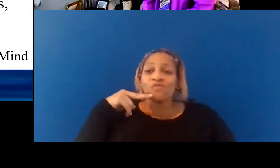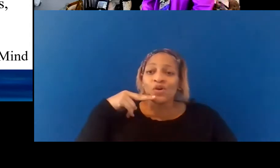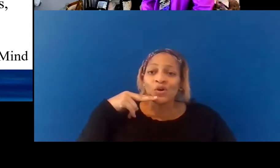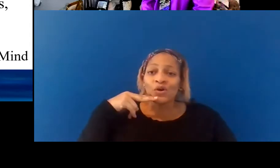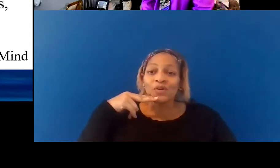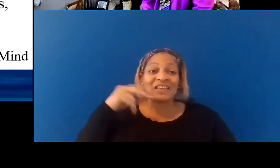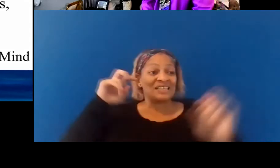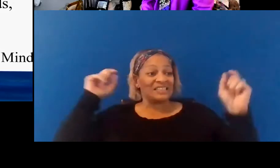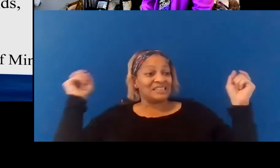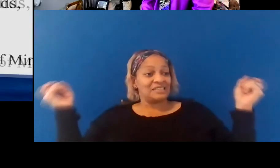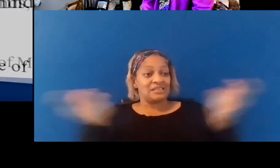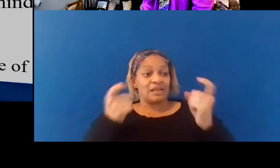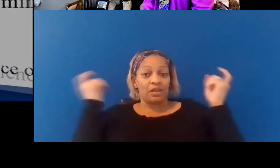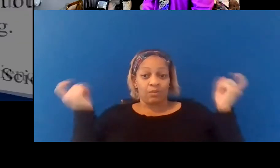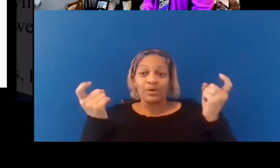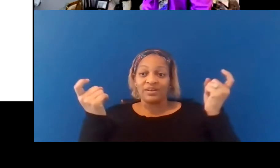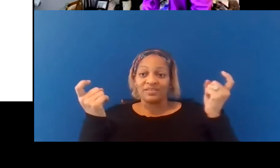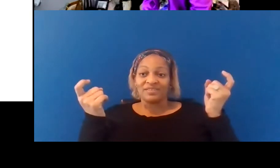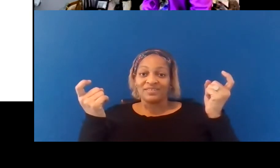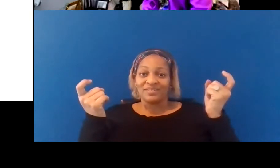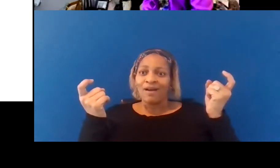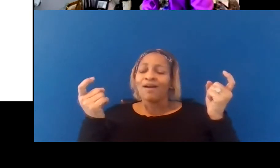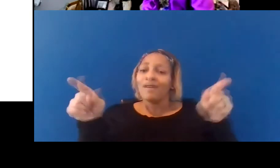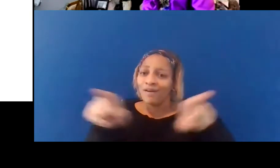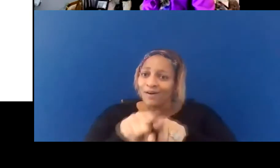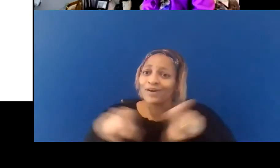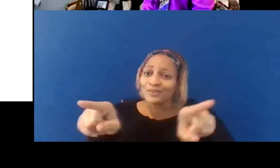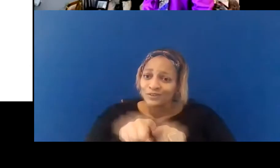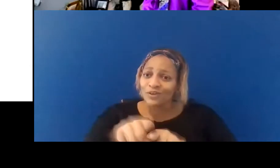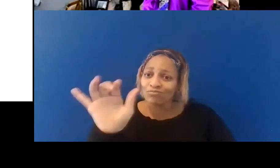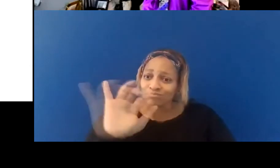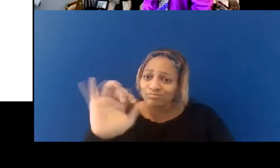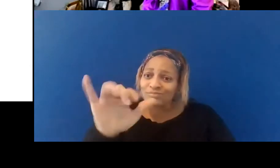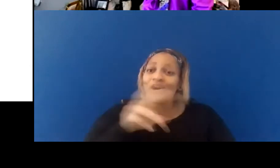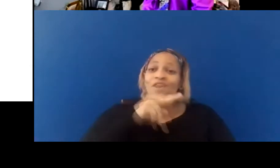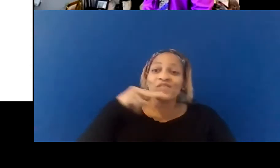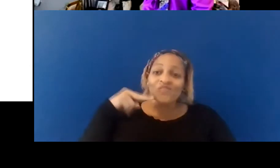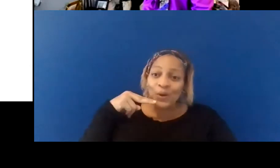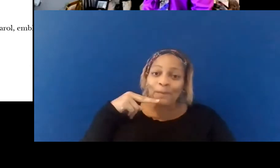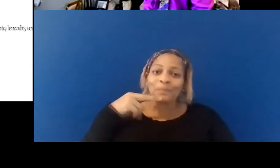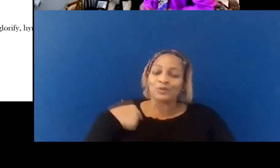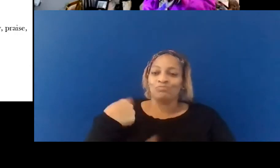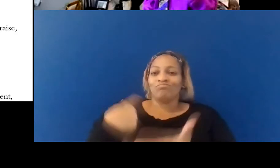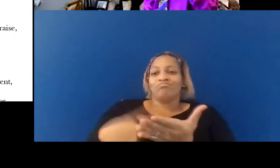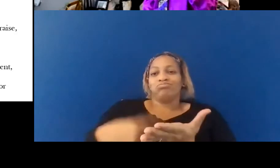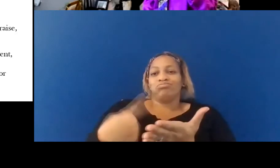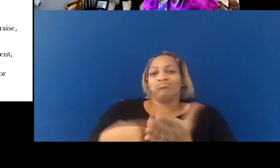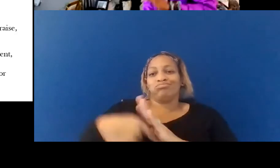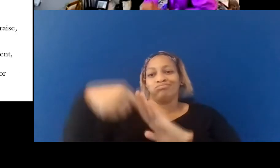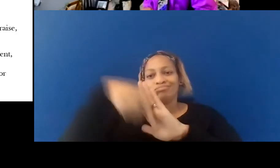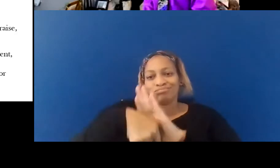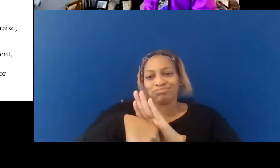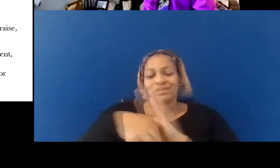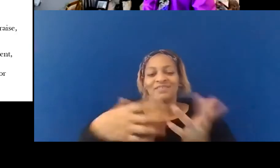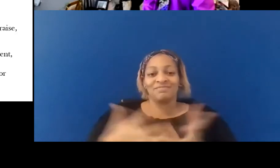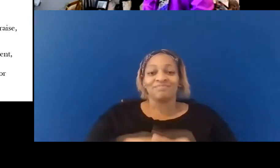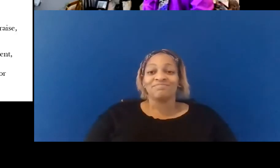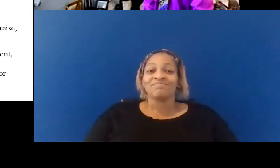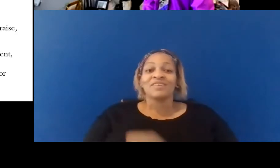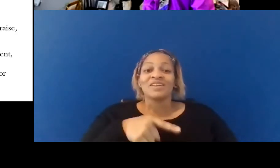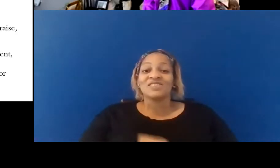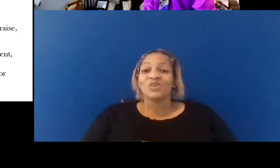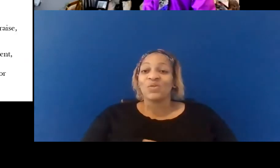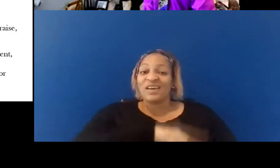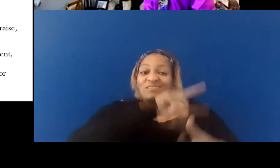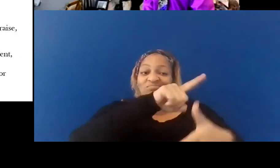Celebrate. Celebrate is also a verb. So let's talk about part two of this